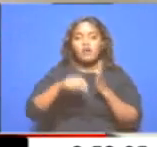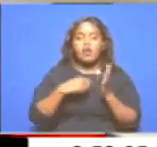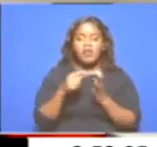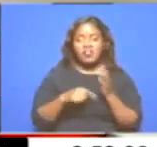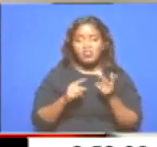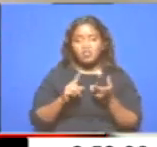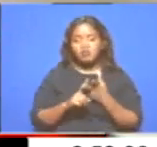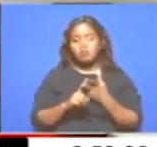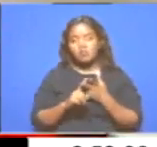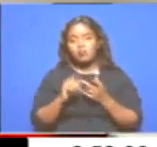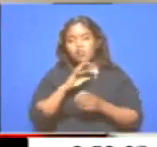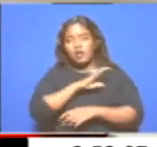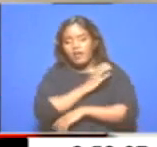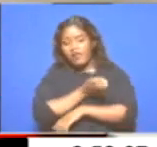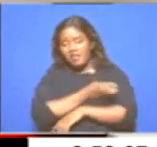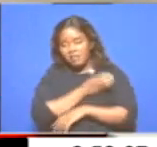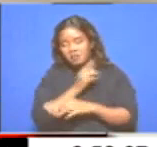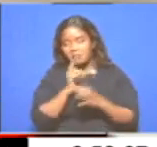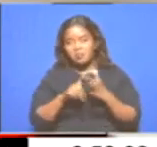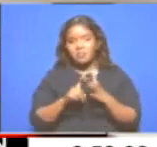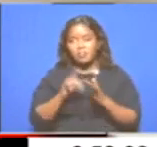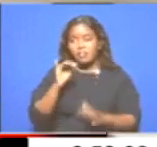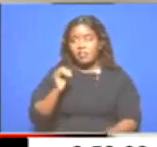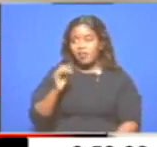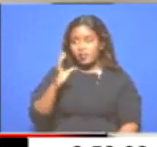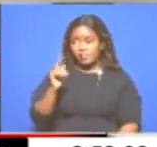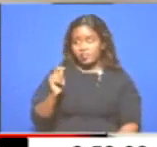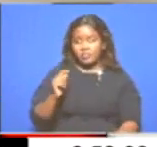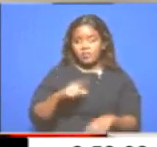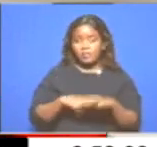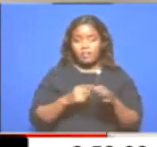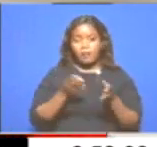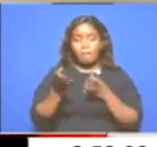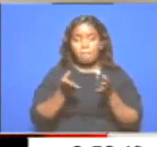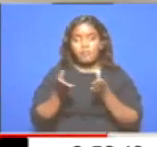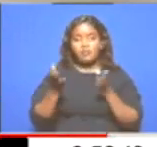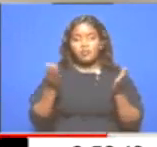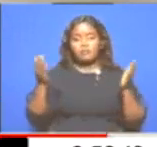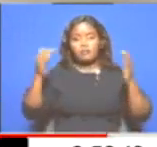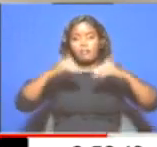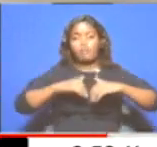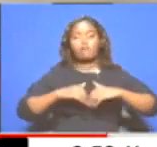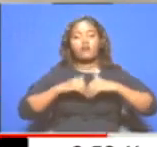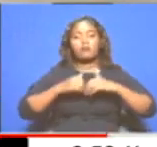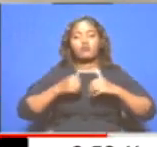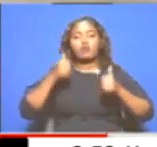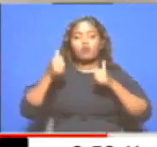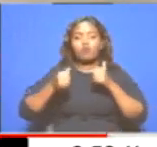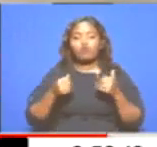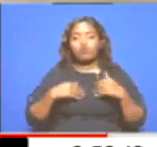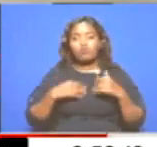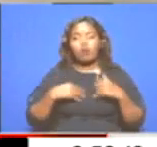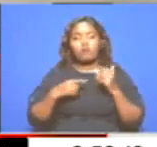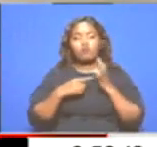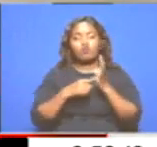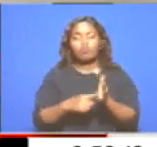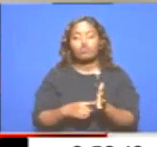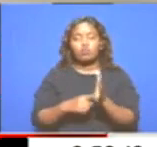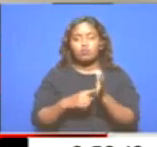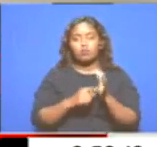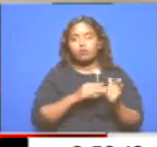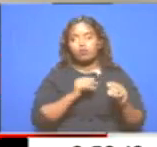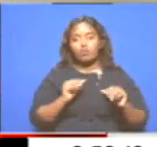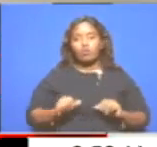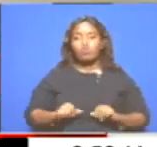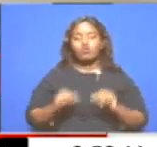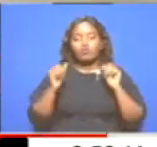Gulf Cooperation Council during the business forum slated for Tuesday at the Expo 2020. That's underway in Dubai at the